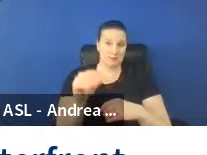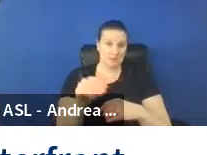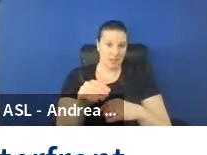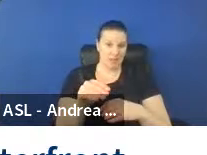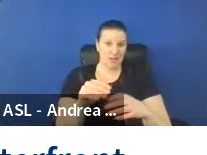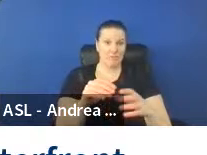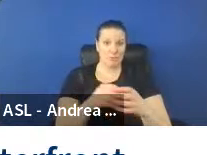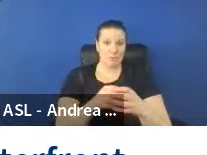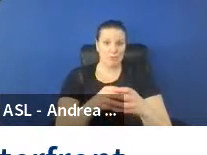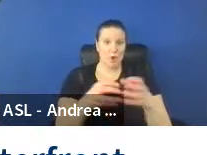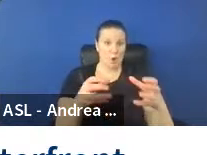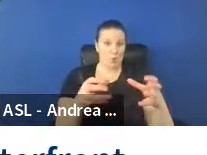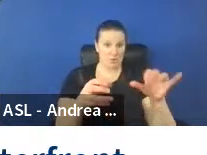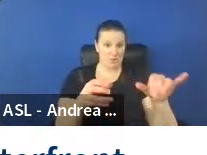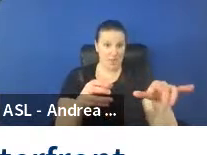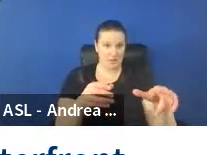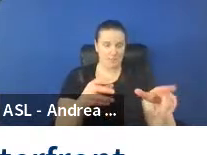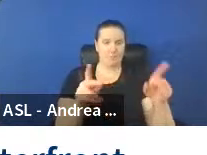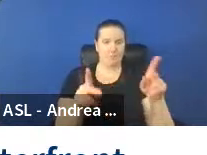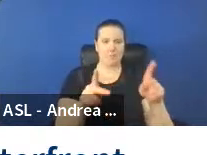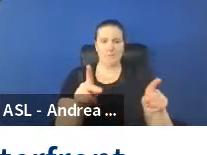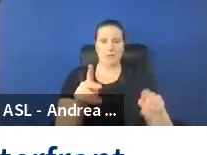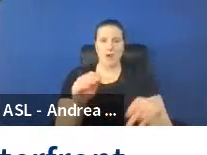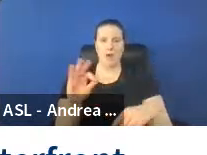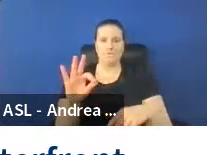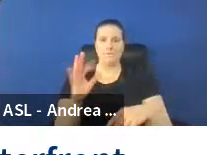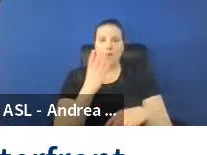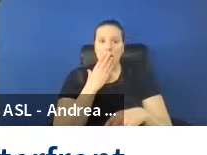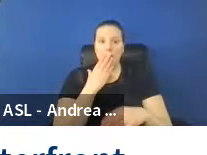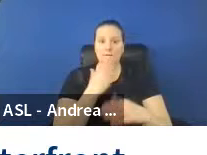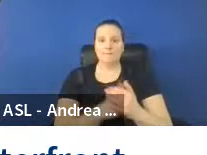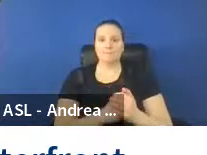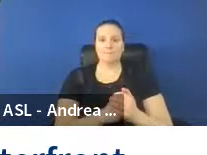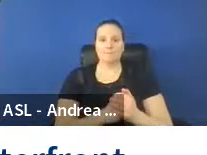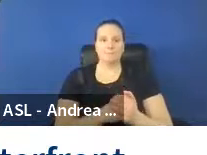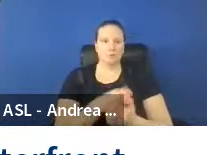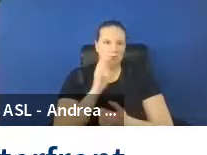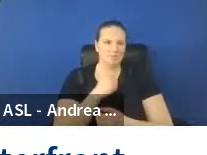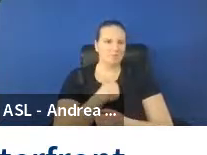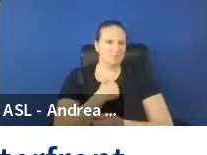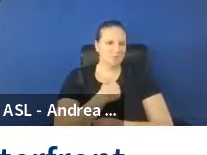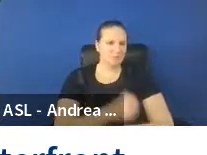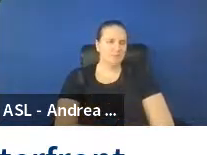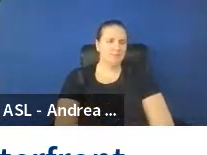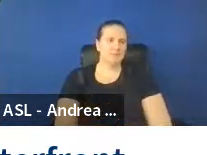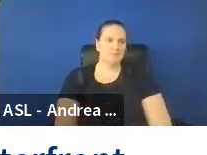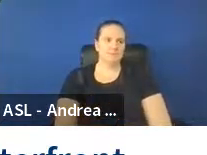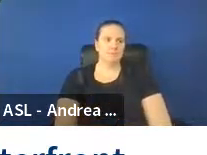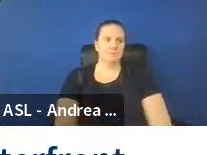that growth have been people of color. I'm just going to take a drink real quick. Sorry about that.